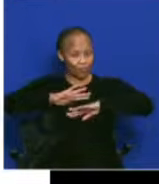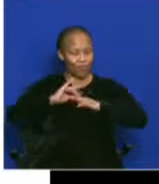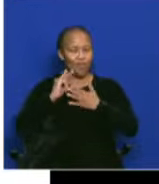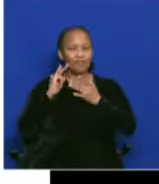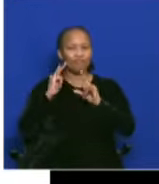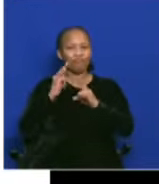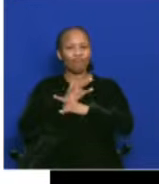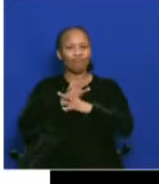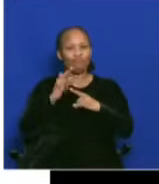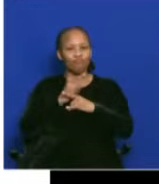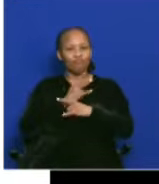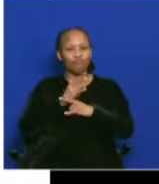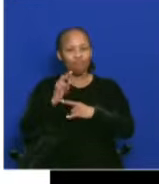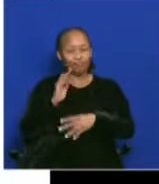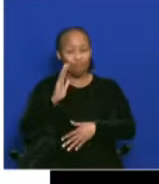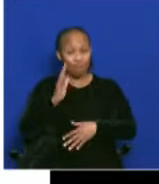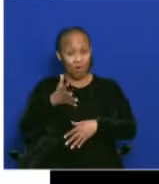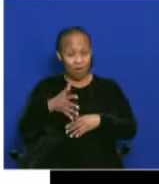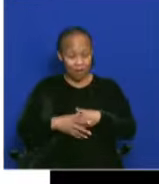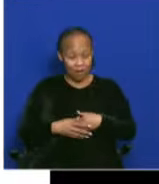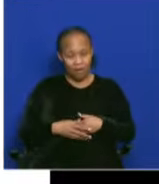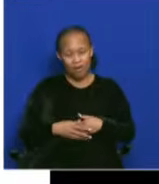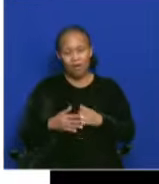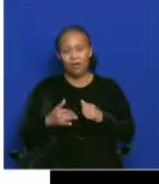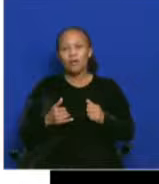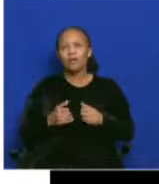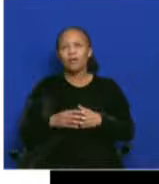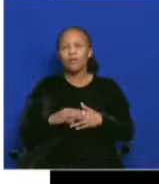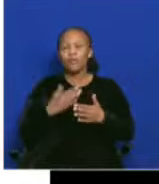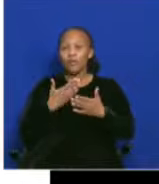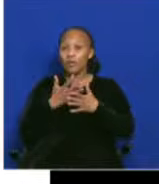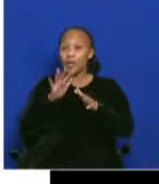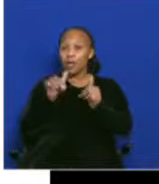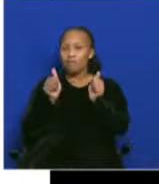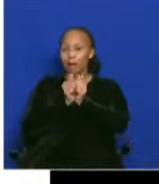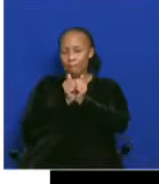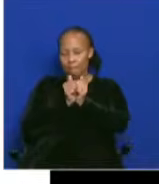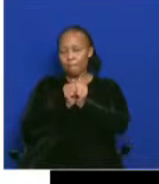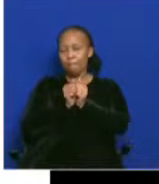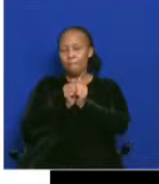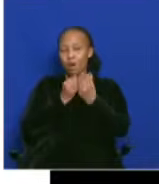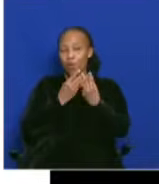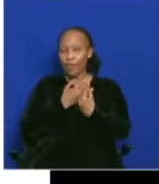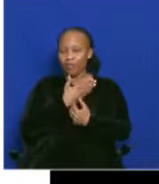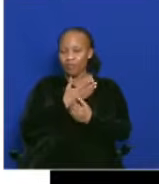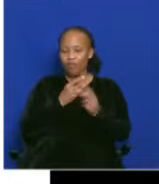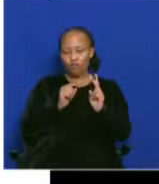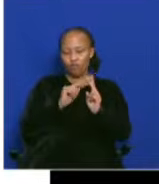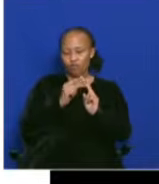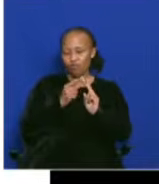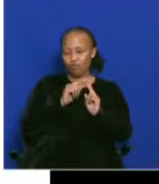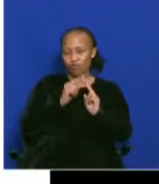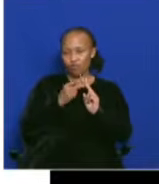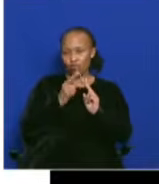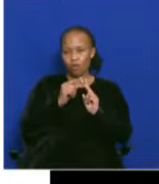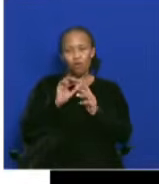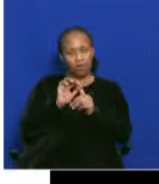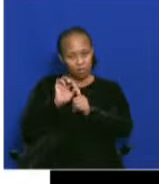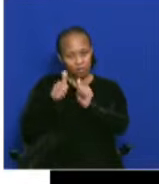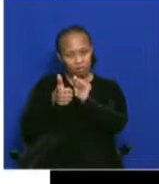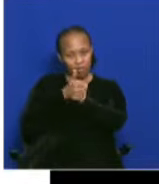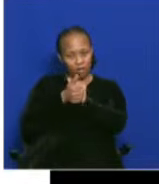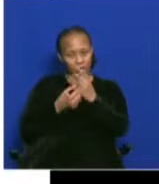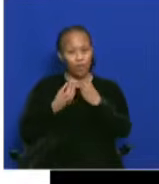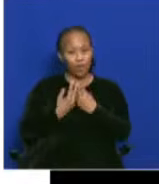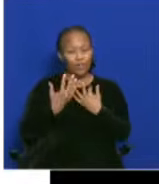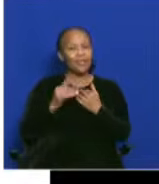And the next message, we can partner with you on these 2 with collaboration with my current stakeholders. Budget